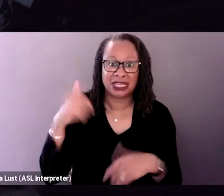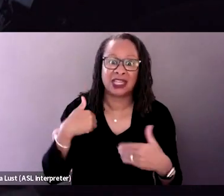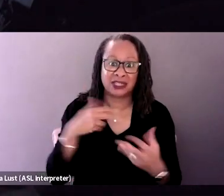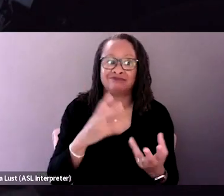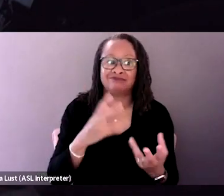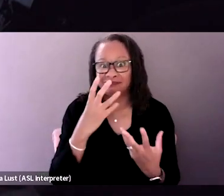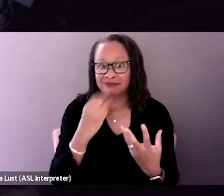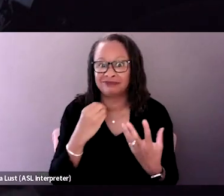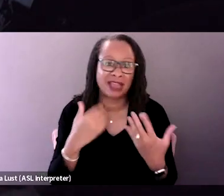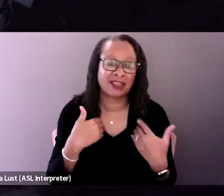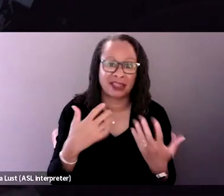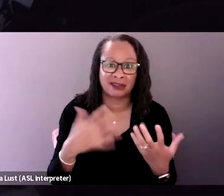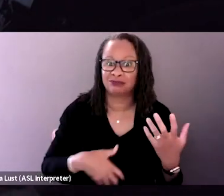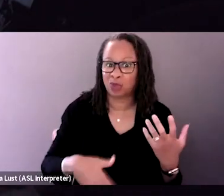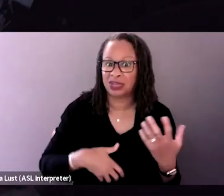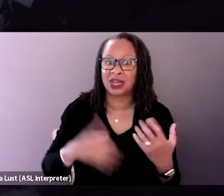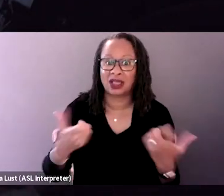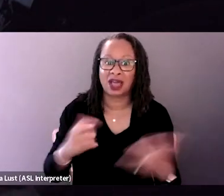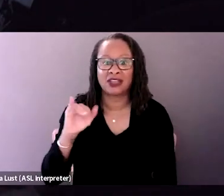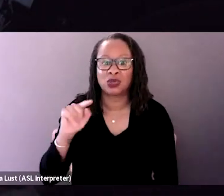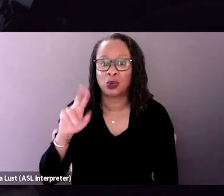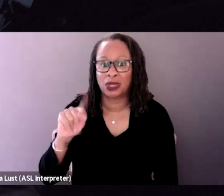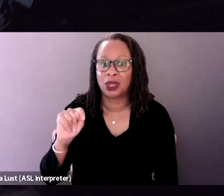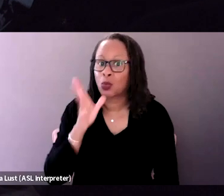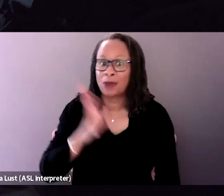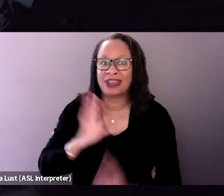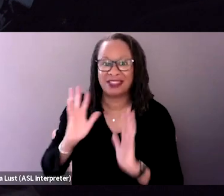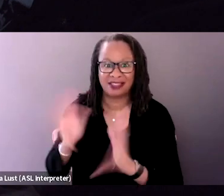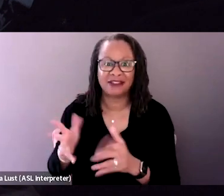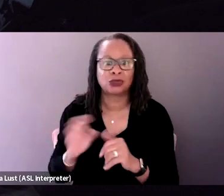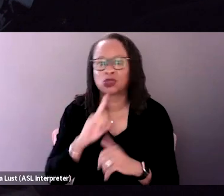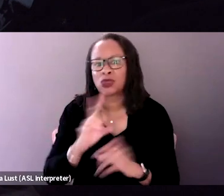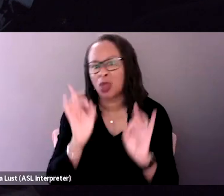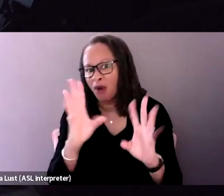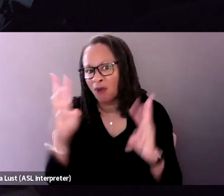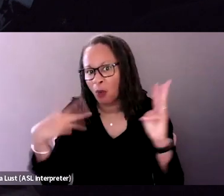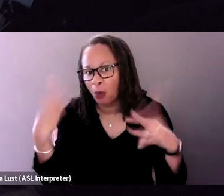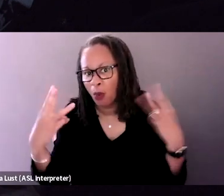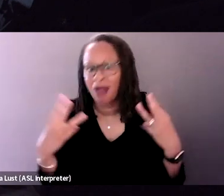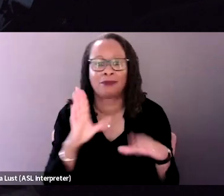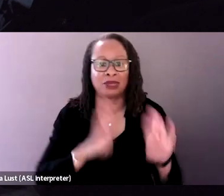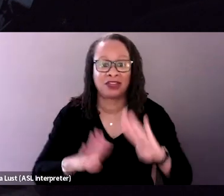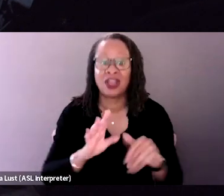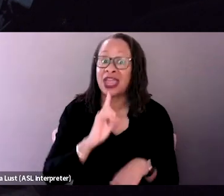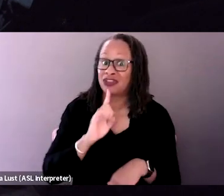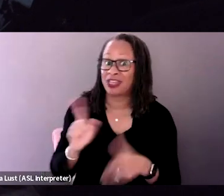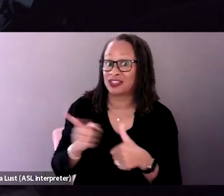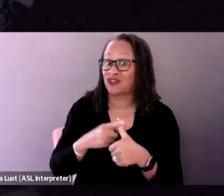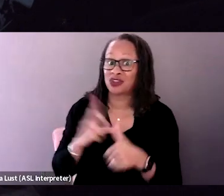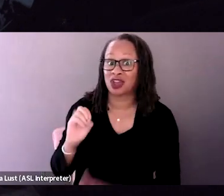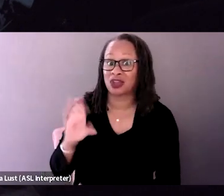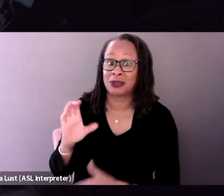truly despicable, wild behavior. And this is arguably the first documentary ever made, and it's made about us,